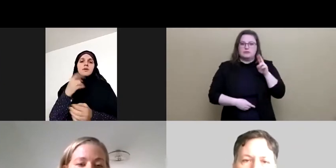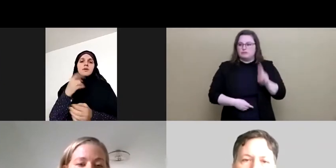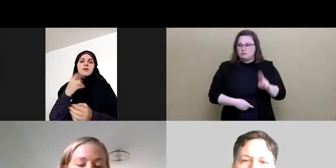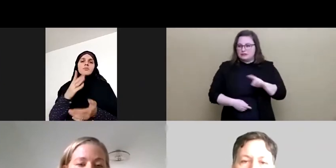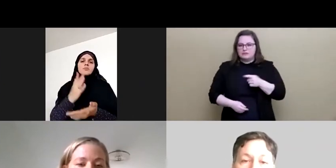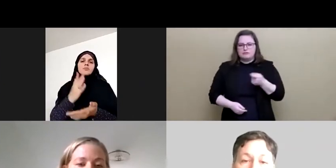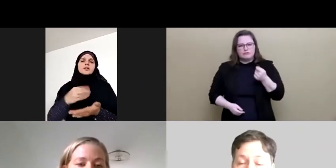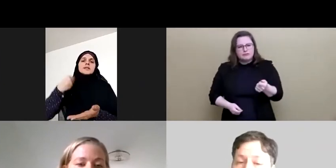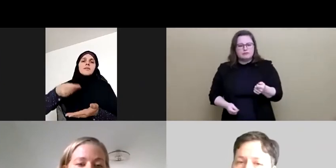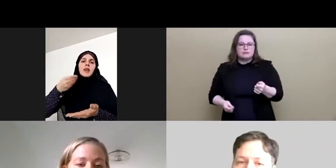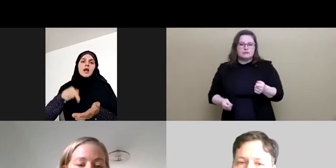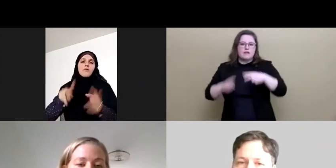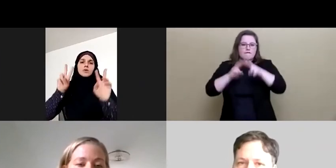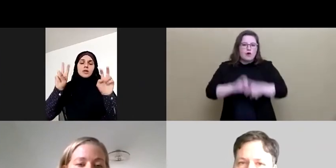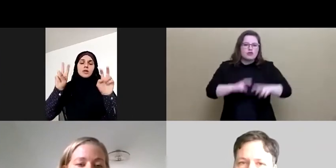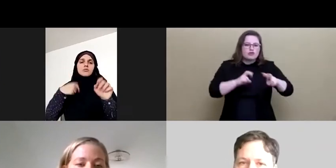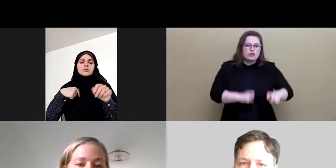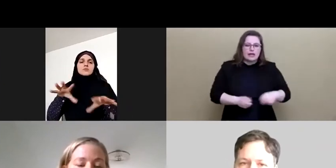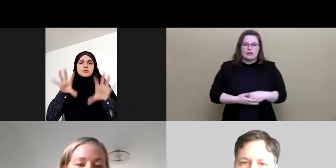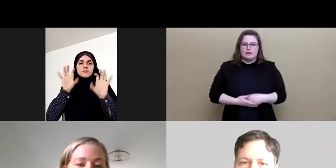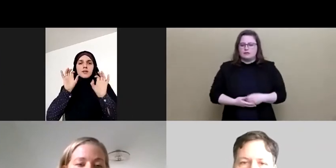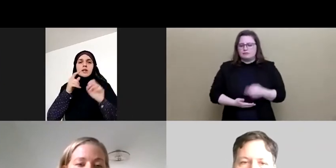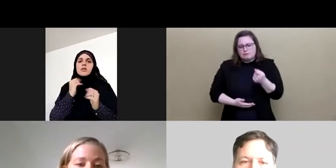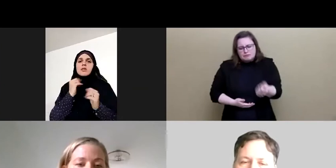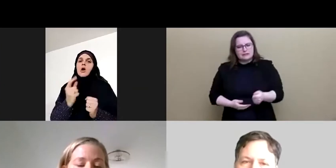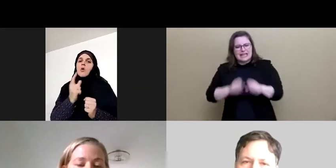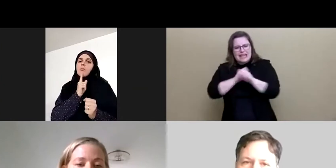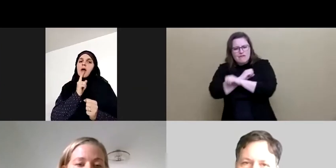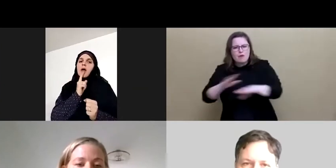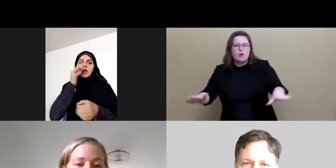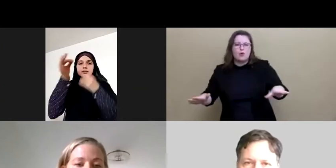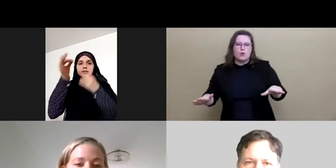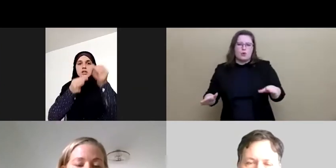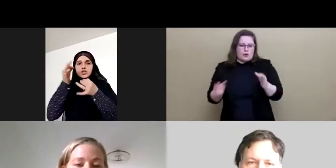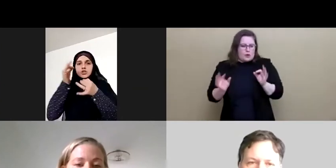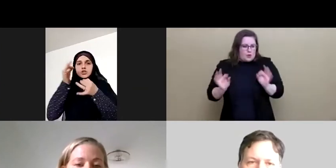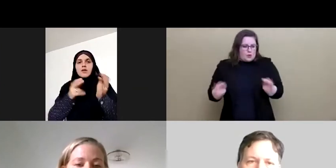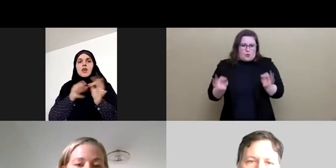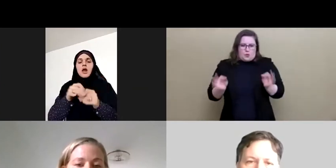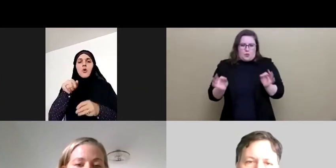research done, and very little information available in this whole area.